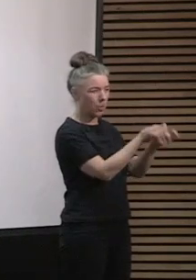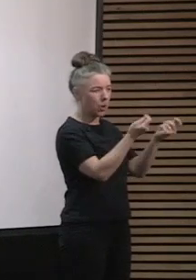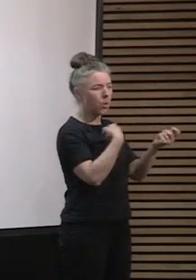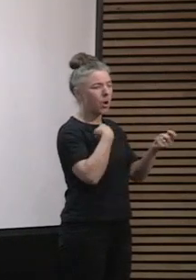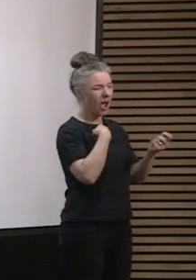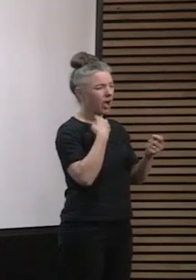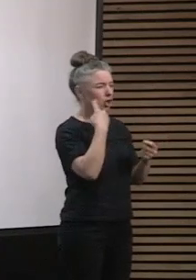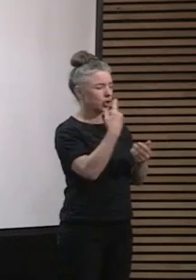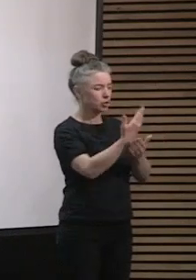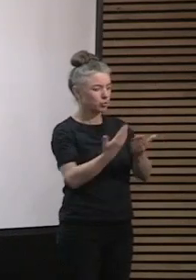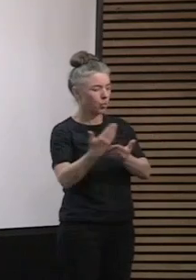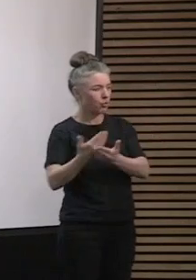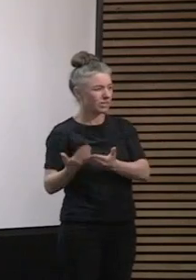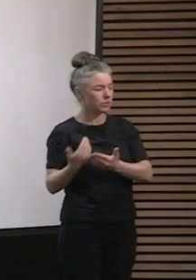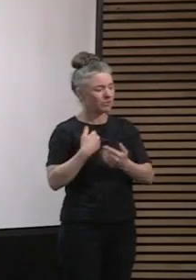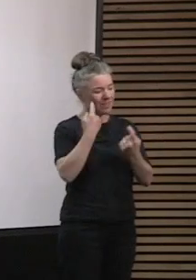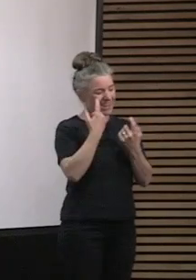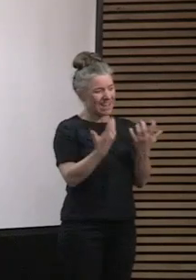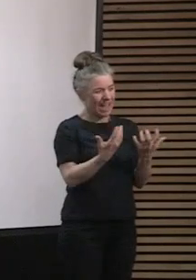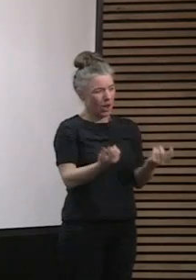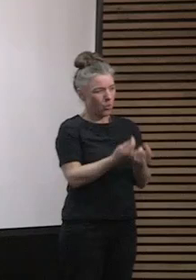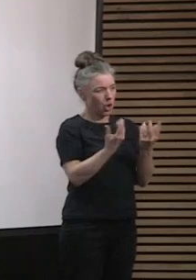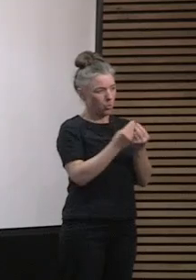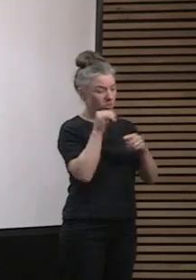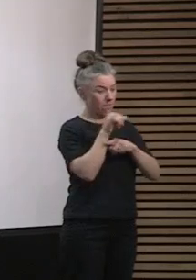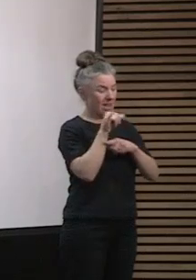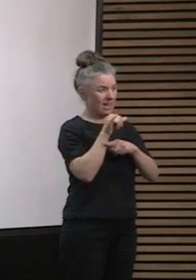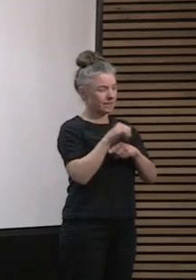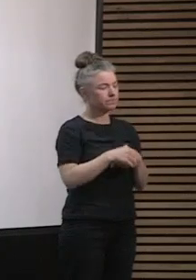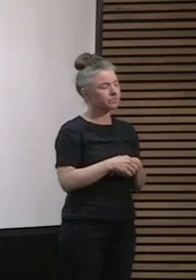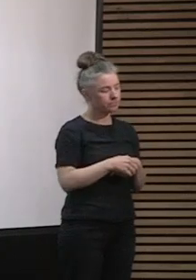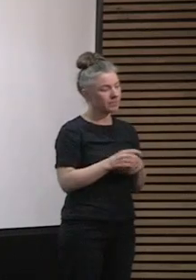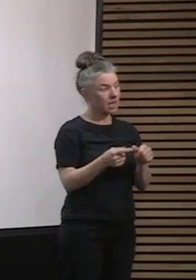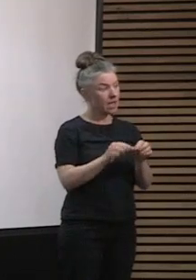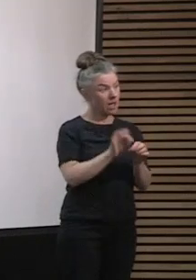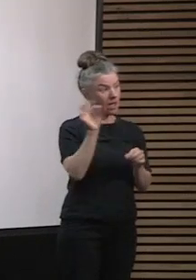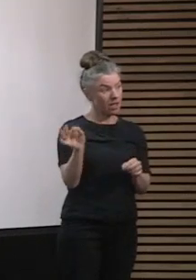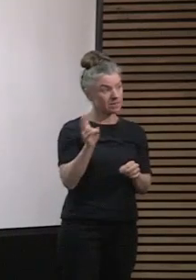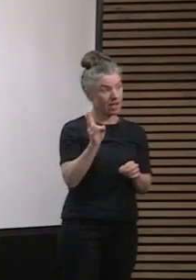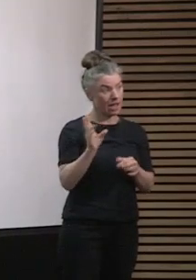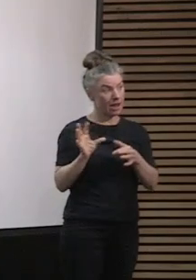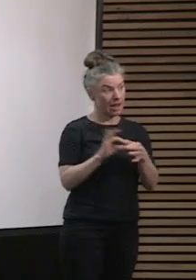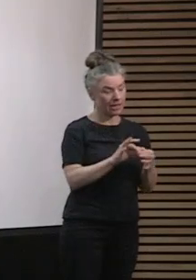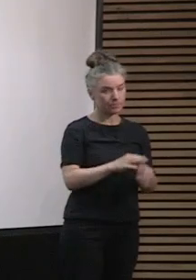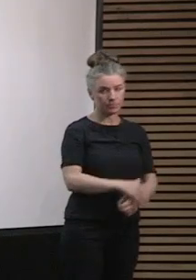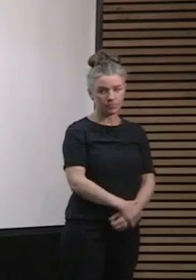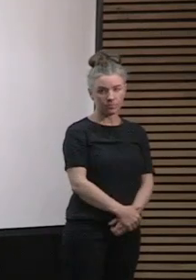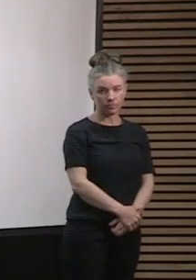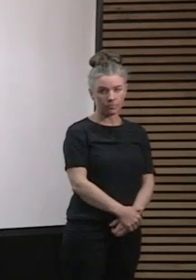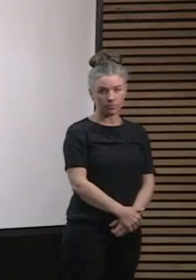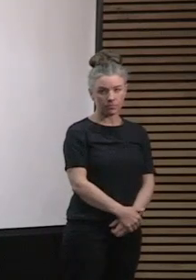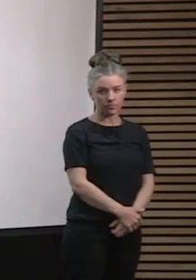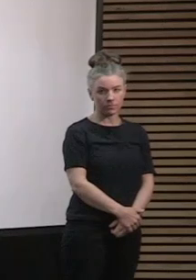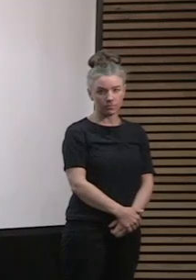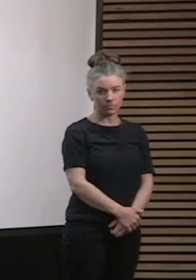need to look again at the way we're operating that at the aviation border. Just on that, do you have any evidence yet in terms of whether those passenger flows